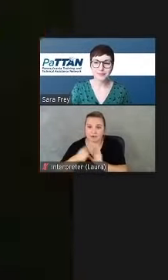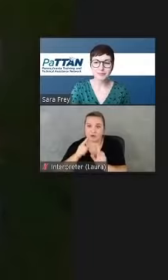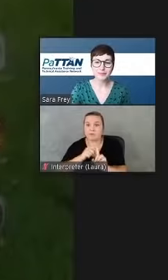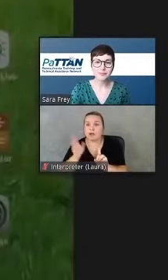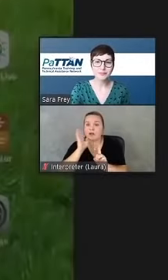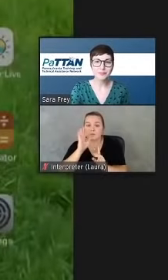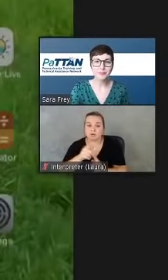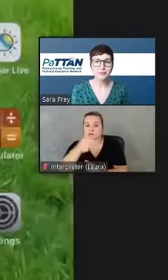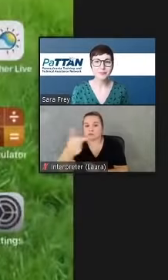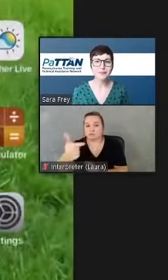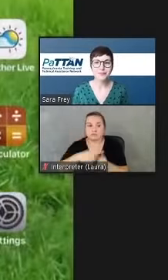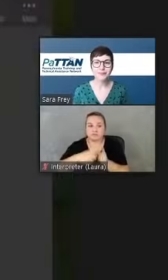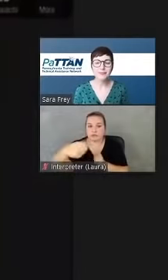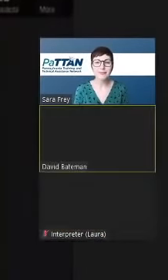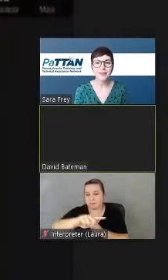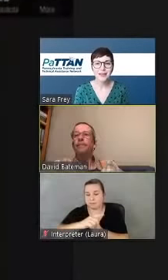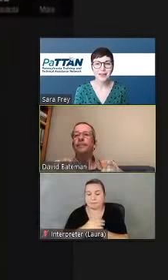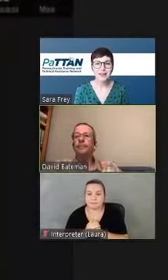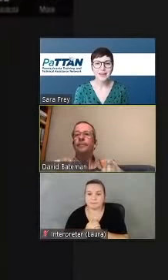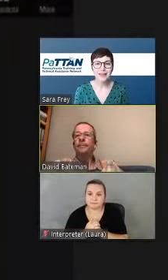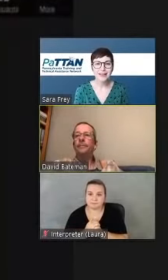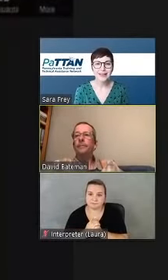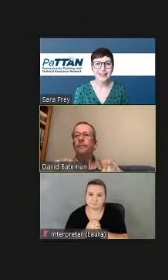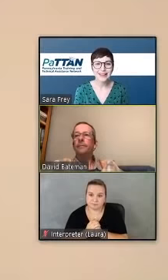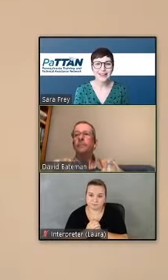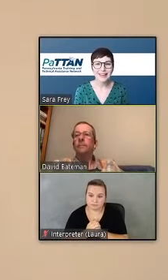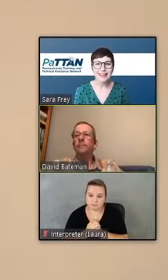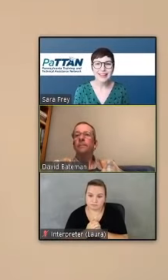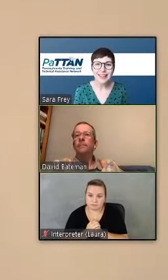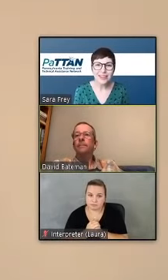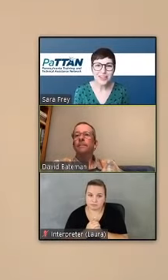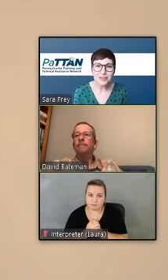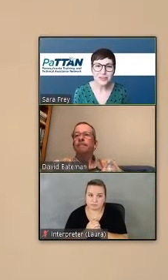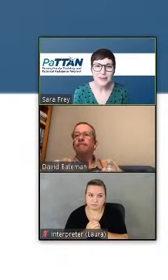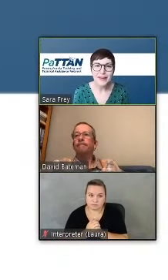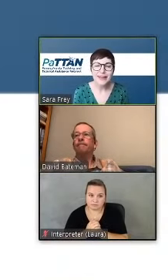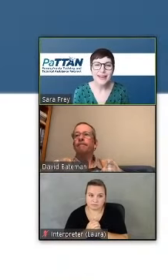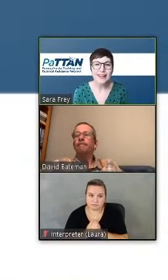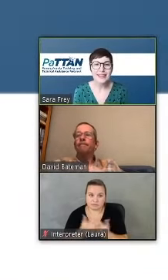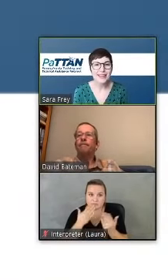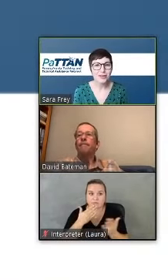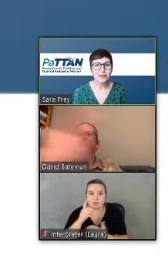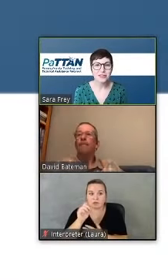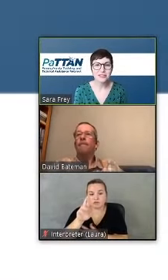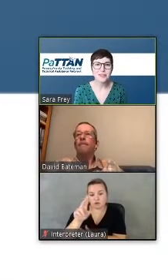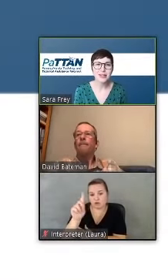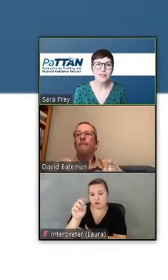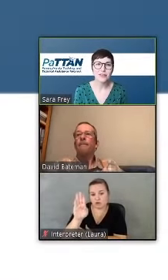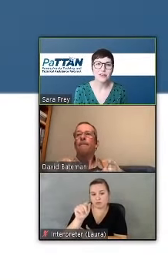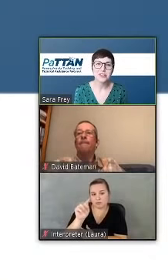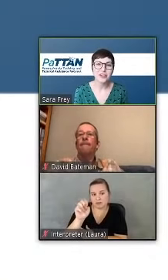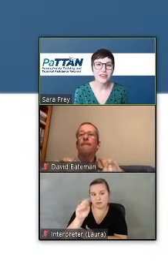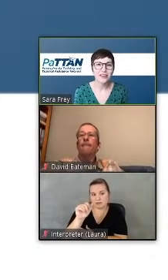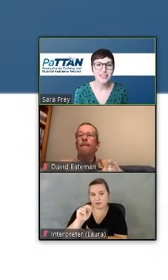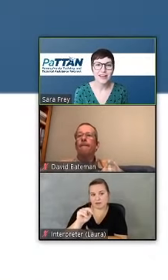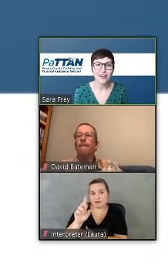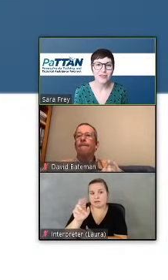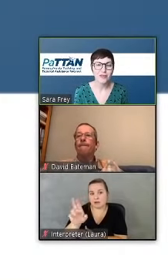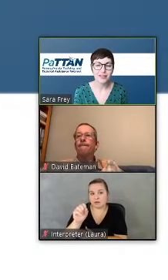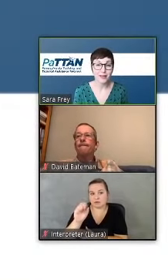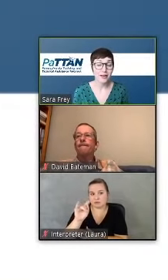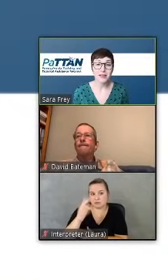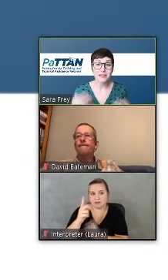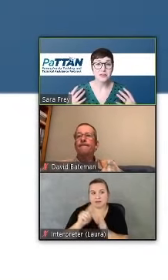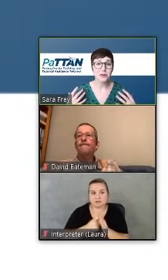turn it over to them as we speak right now. So, all right. Thank you, Dr. Bateman. And thank you, Dr. Smith, for starting our day